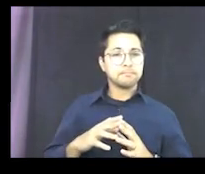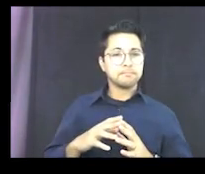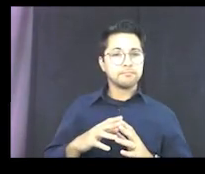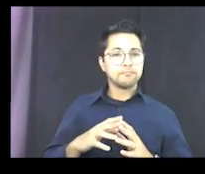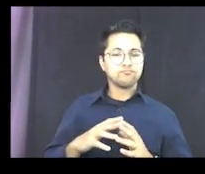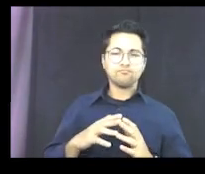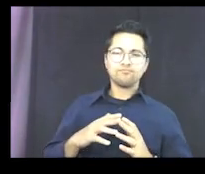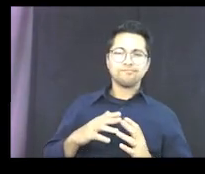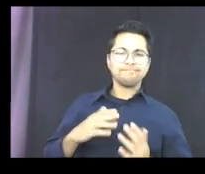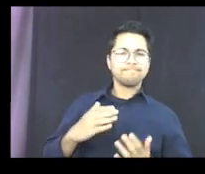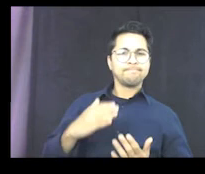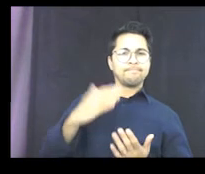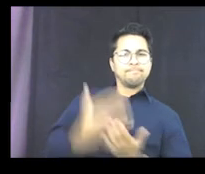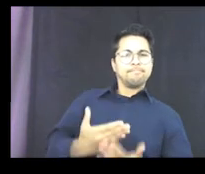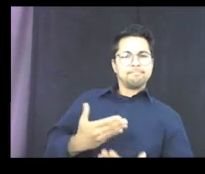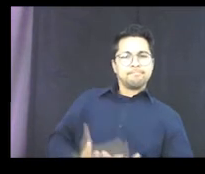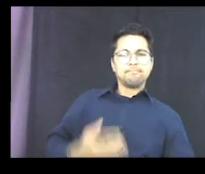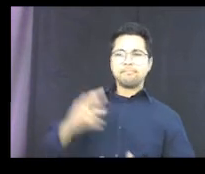validating